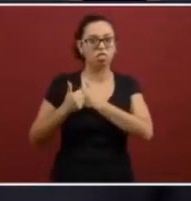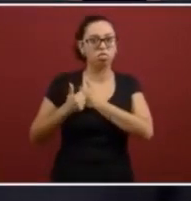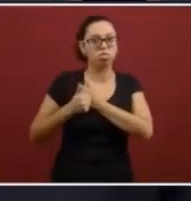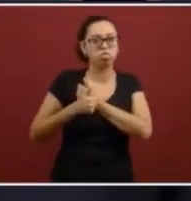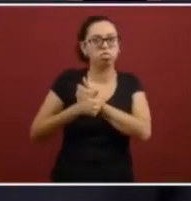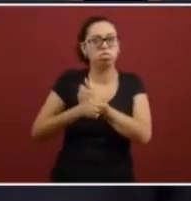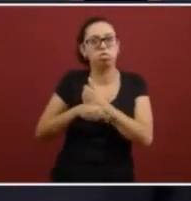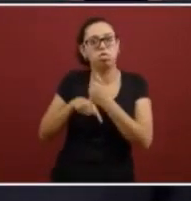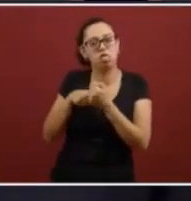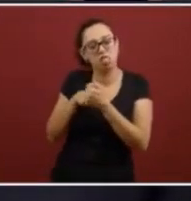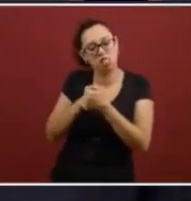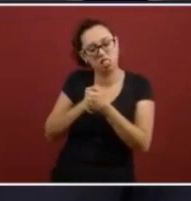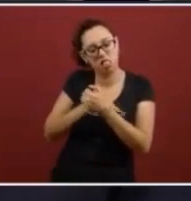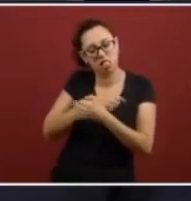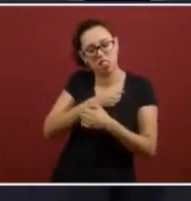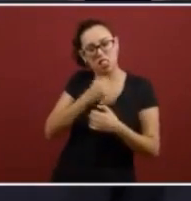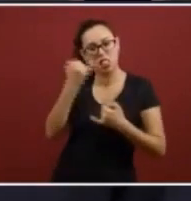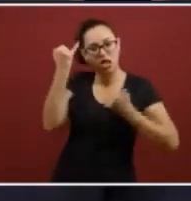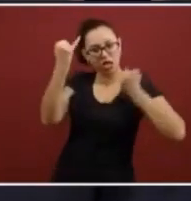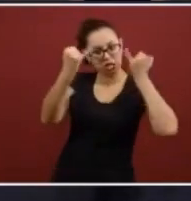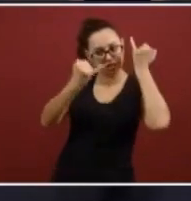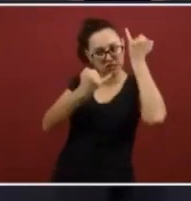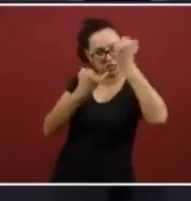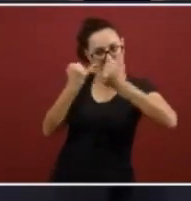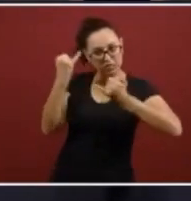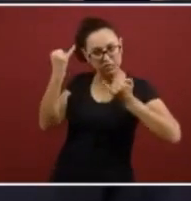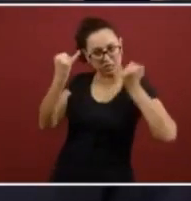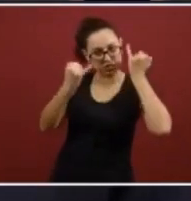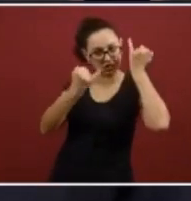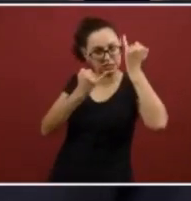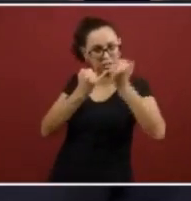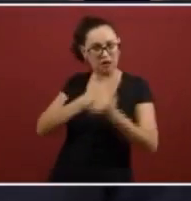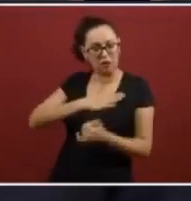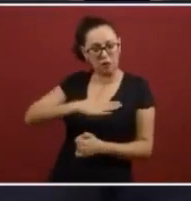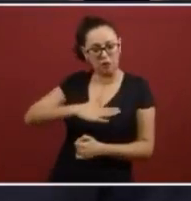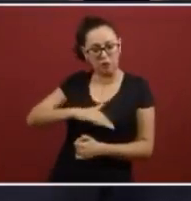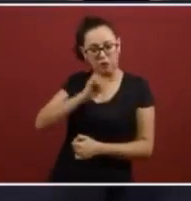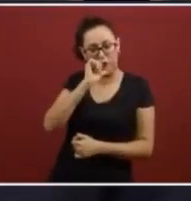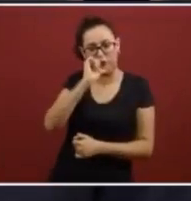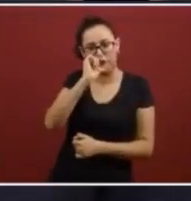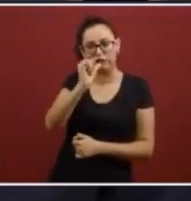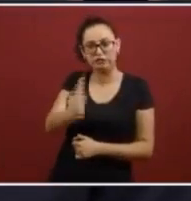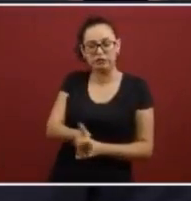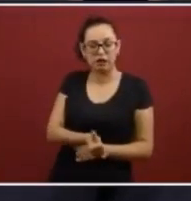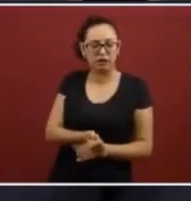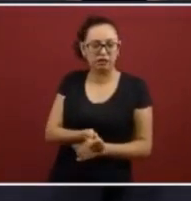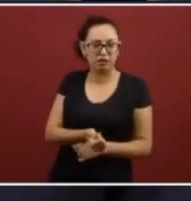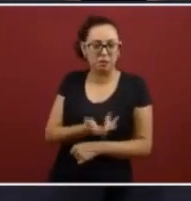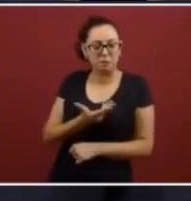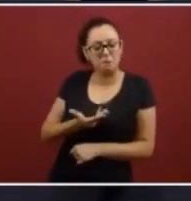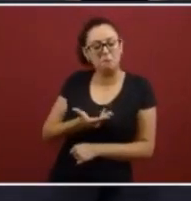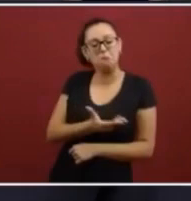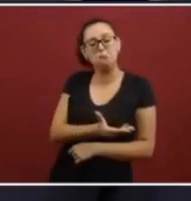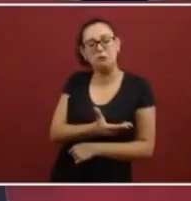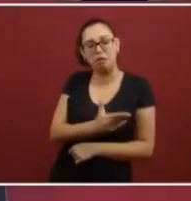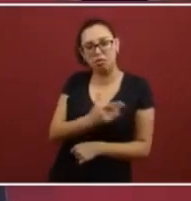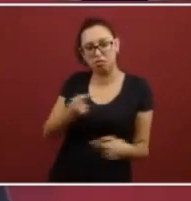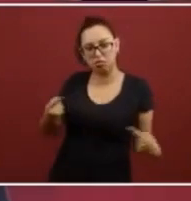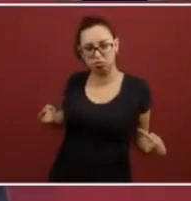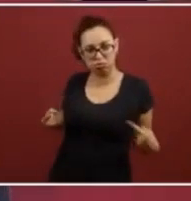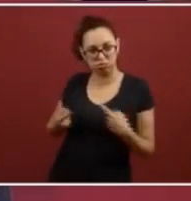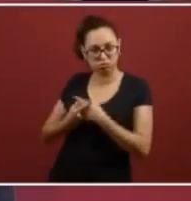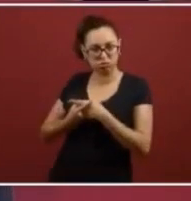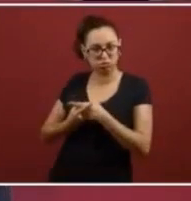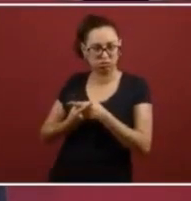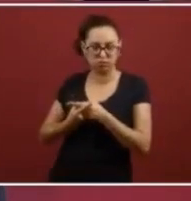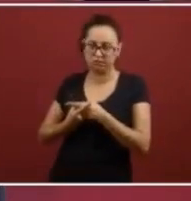then we go around behaving banderas and injustas hanging o solicitando flags algo that que